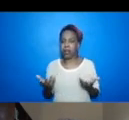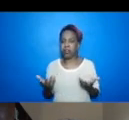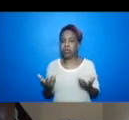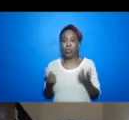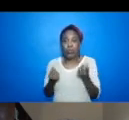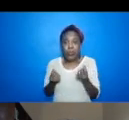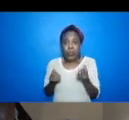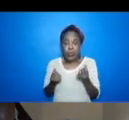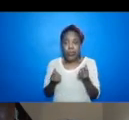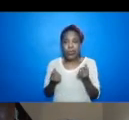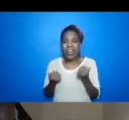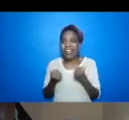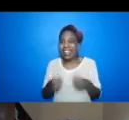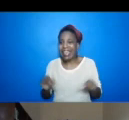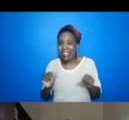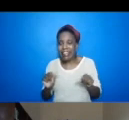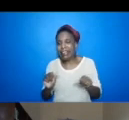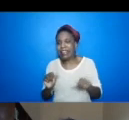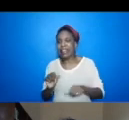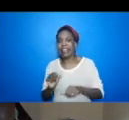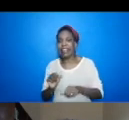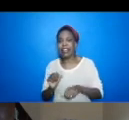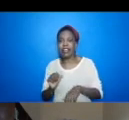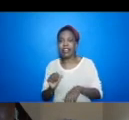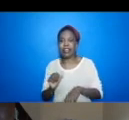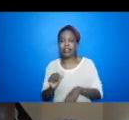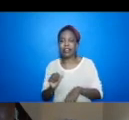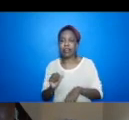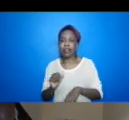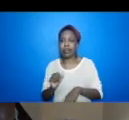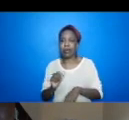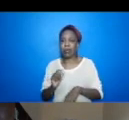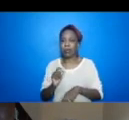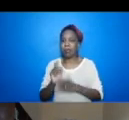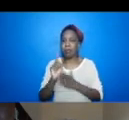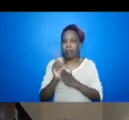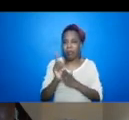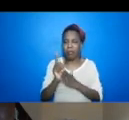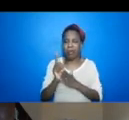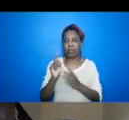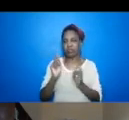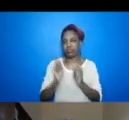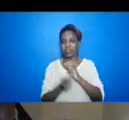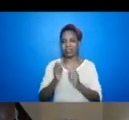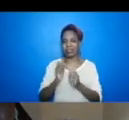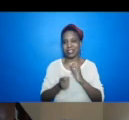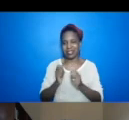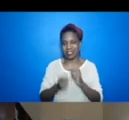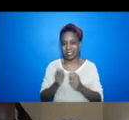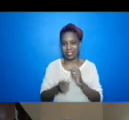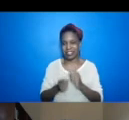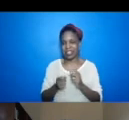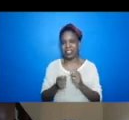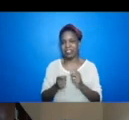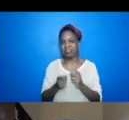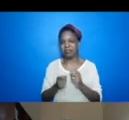And so you have to be able to talk in fairly nuanced ways with people in community to understand how